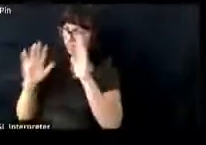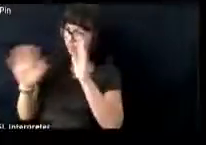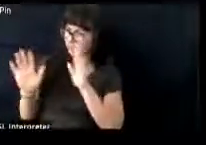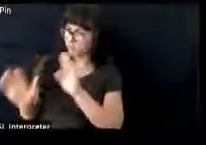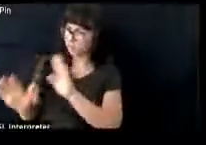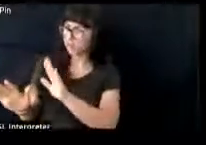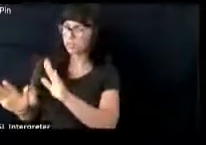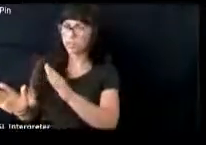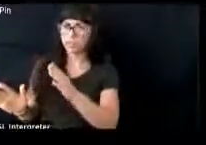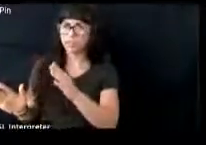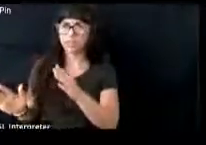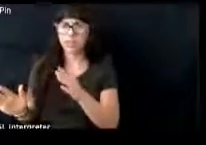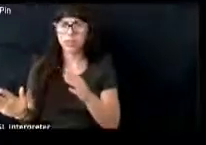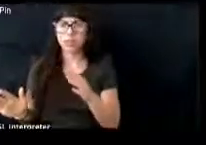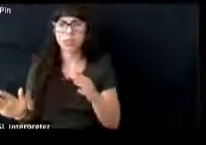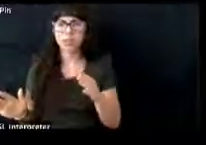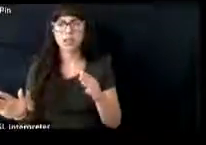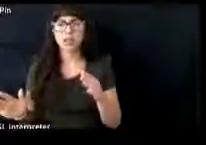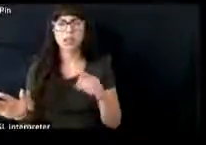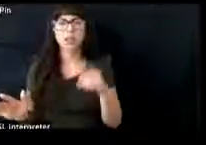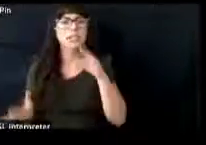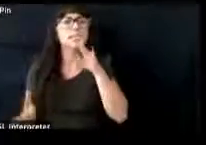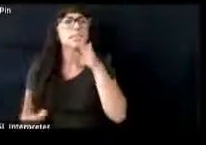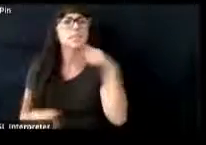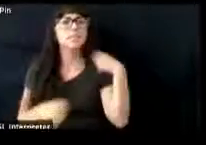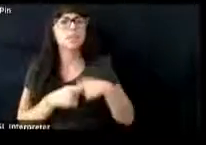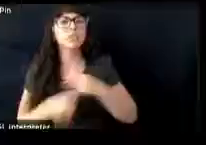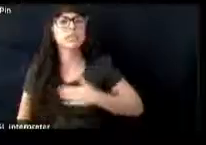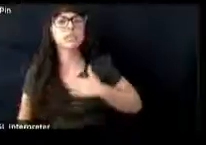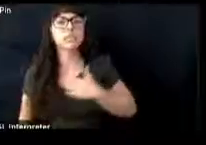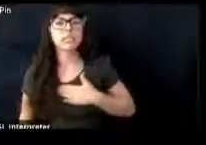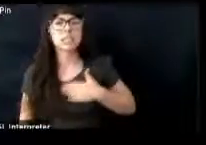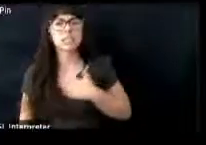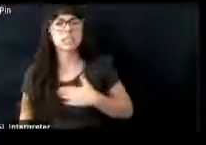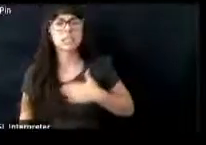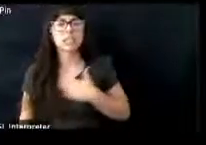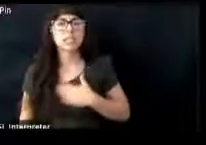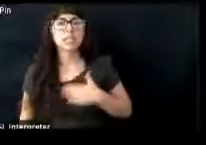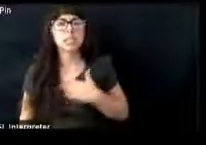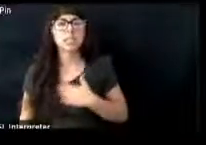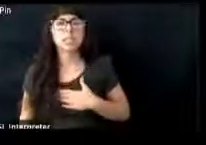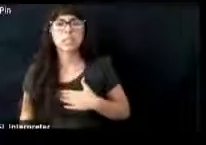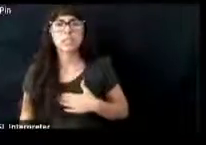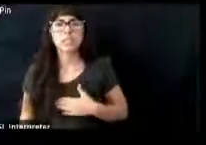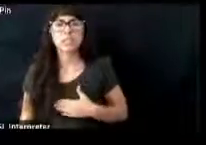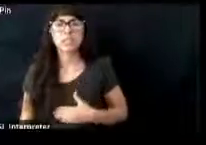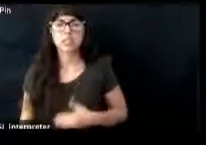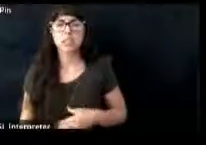Ay, yo hablo español. Oh, yes, I speak Spanish.